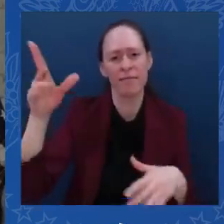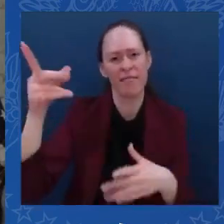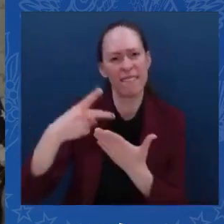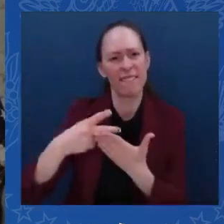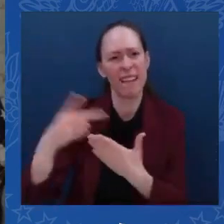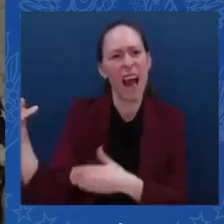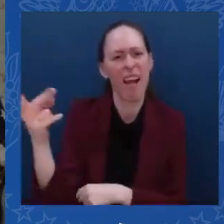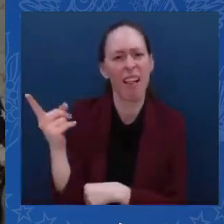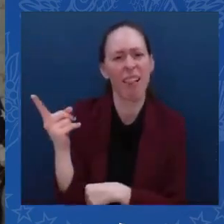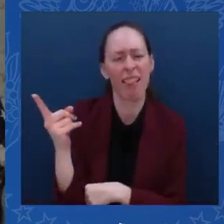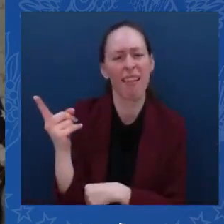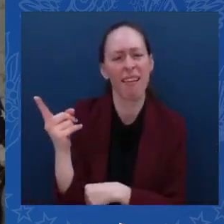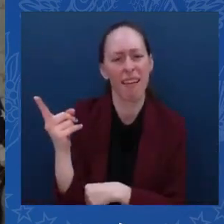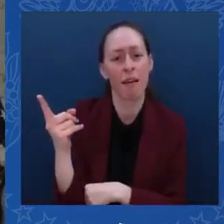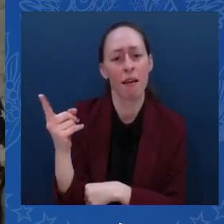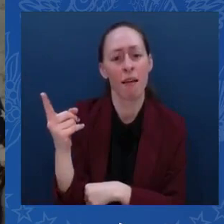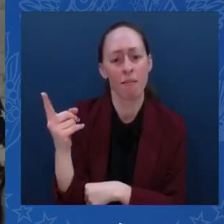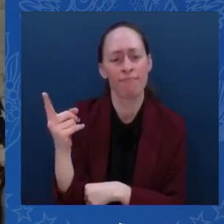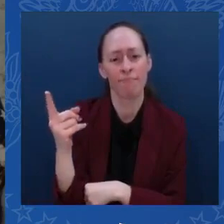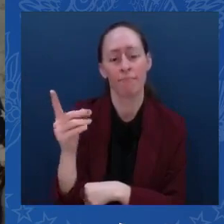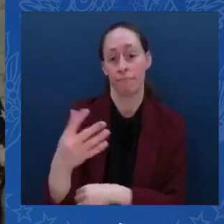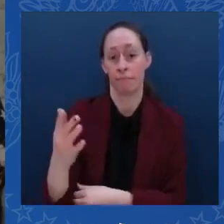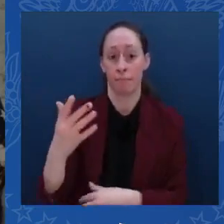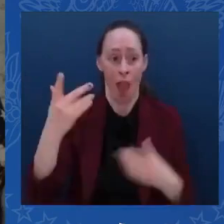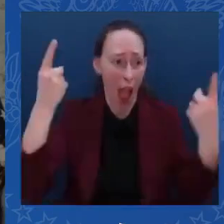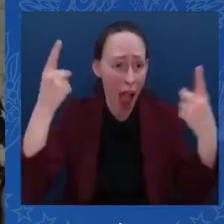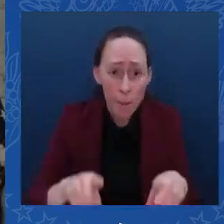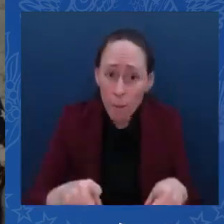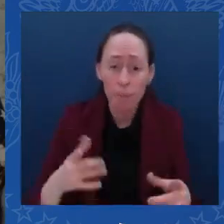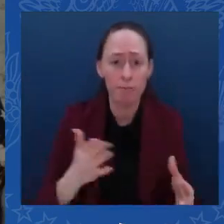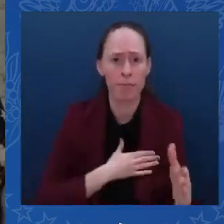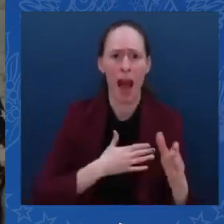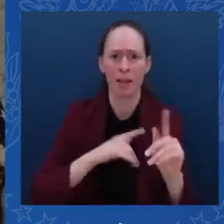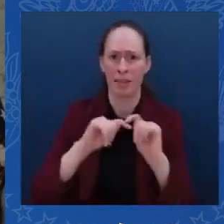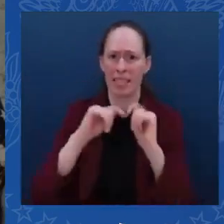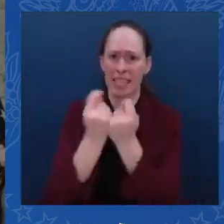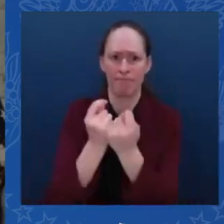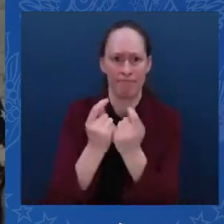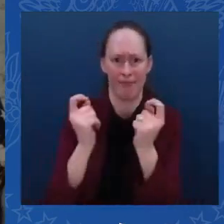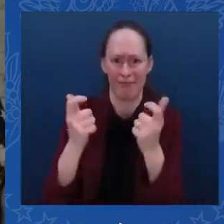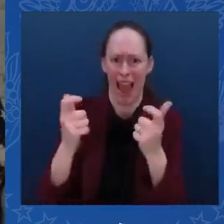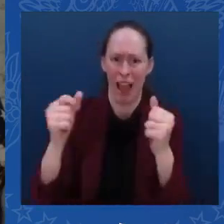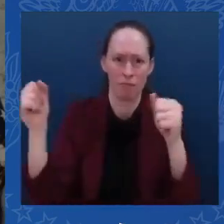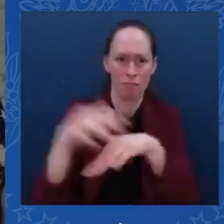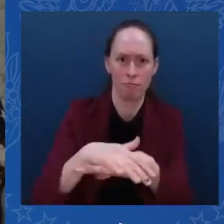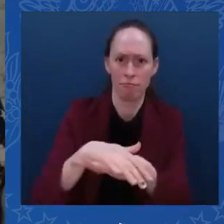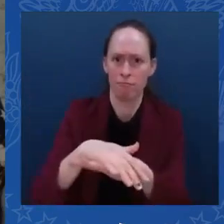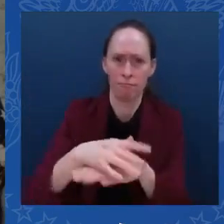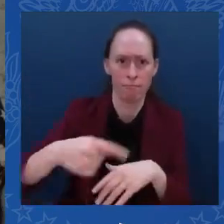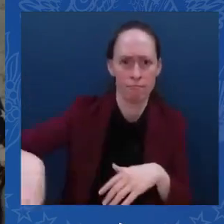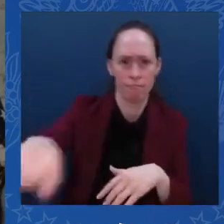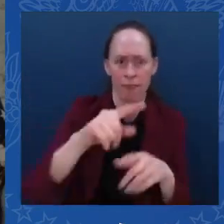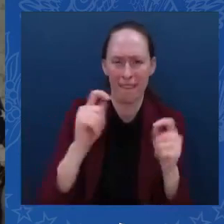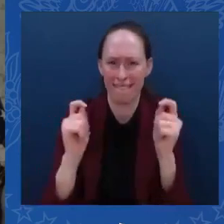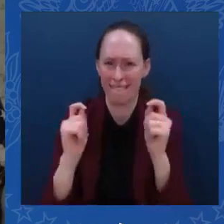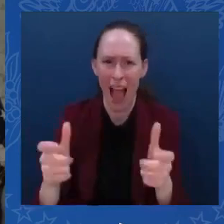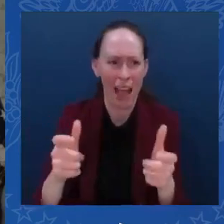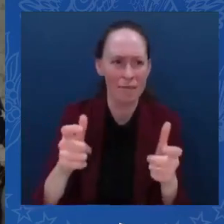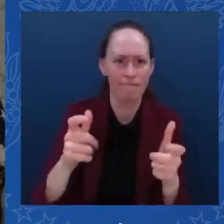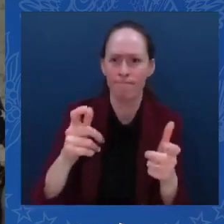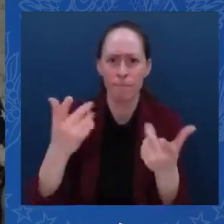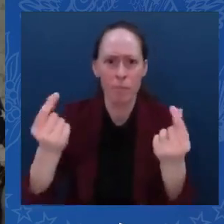to make sure you have everything you need. My administration ordered Norfolk Southern to clean up the mess it created and ensure it was